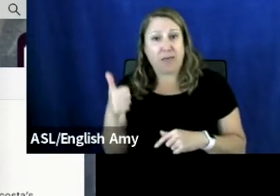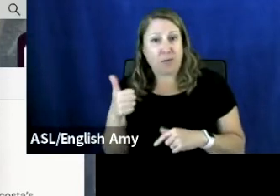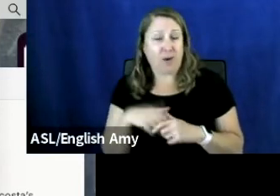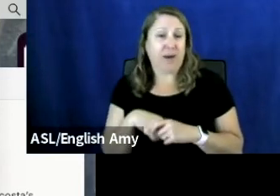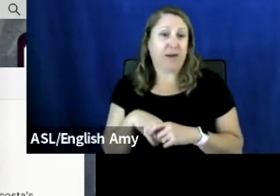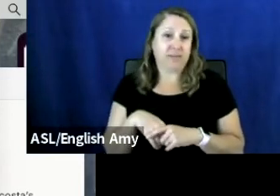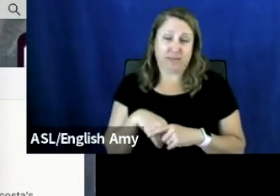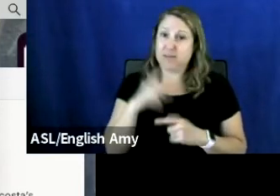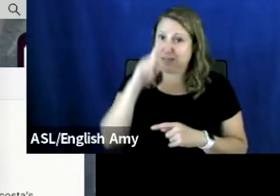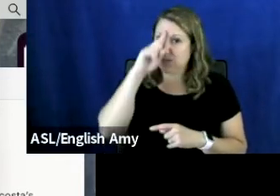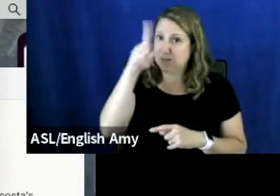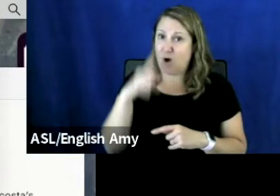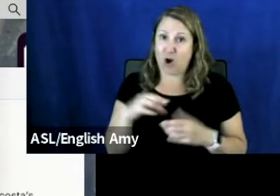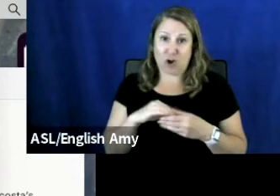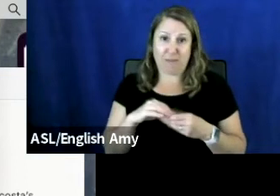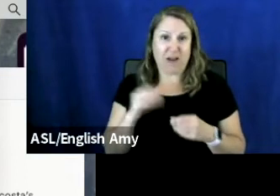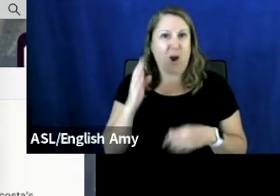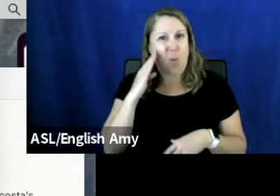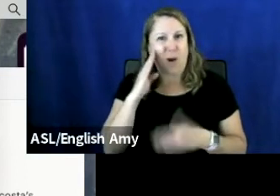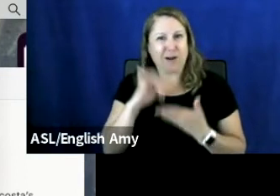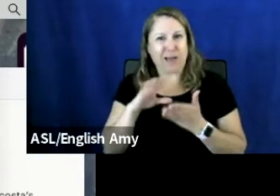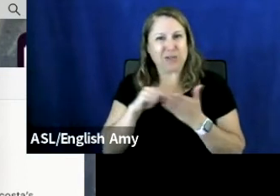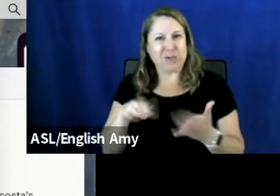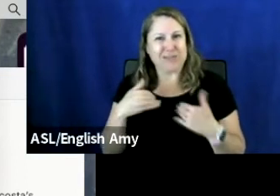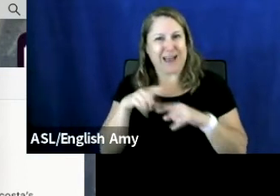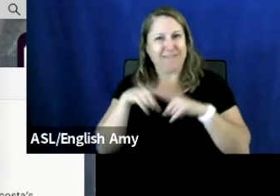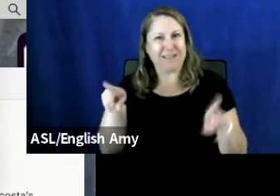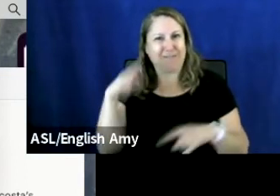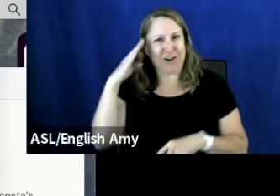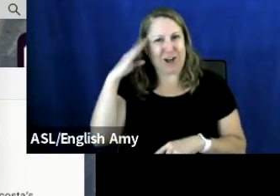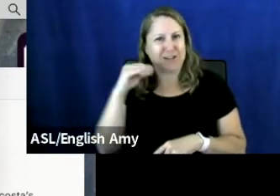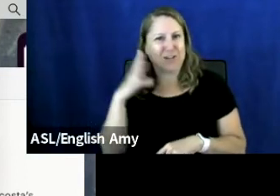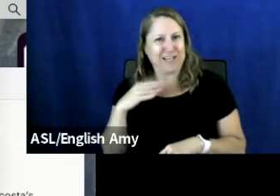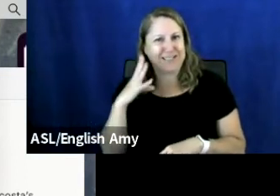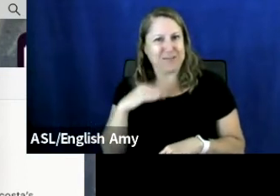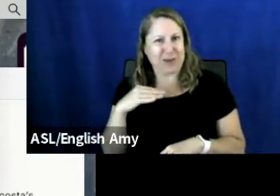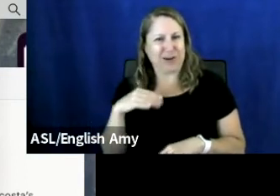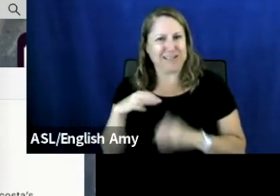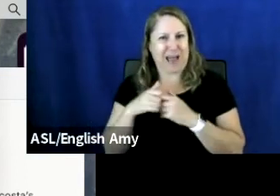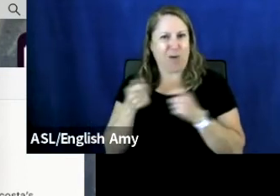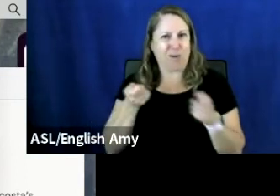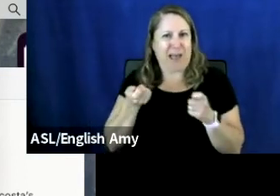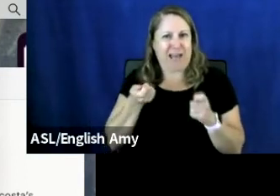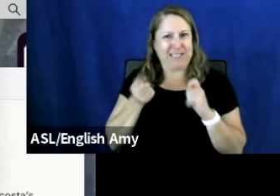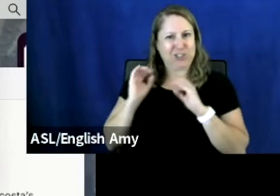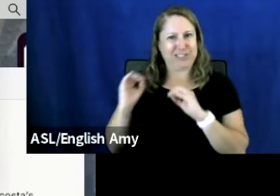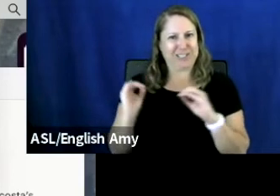smart comment was just being aware that students come with different knowledge and experiences and how to manage your teaching in that regard